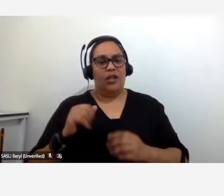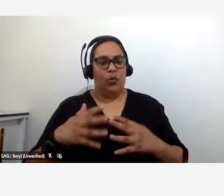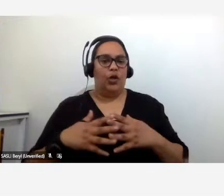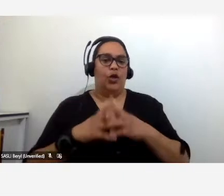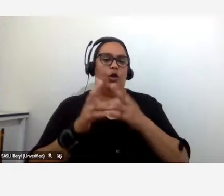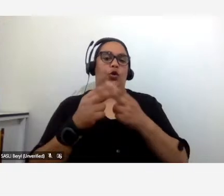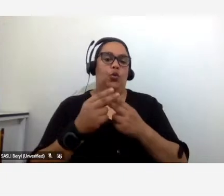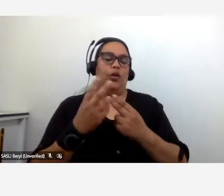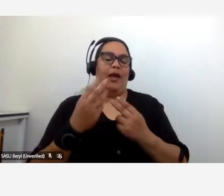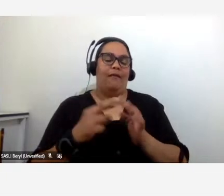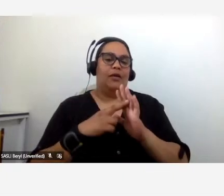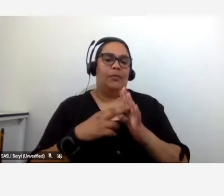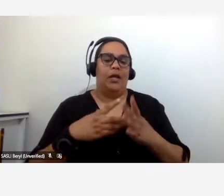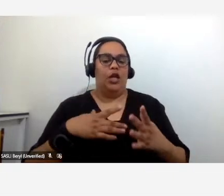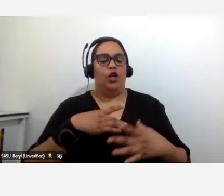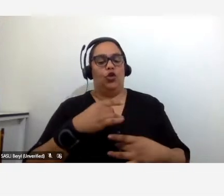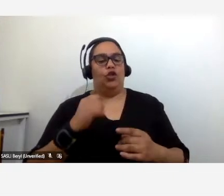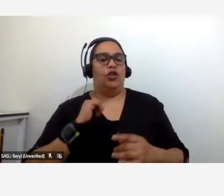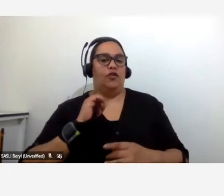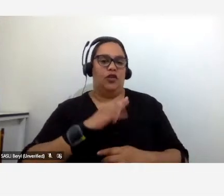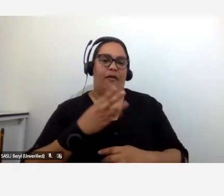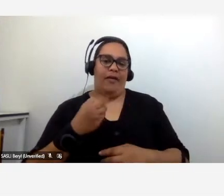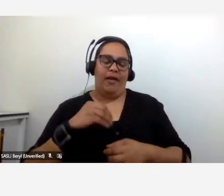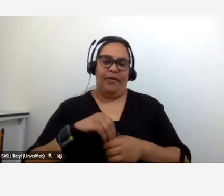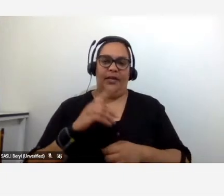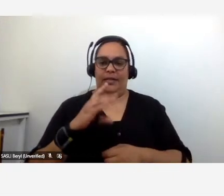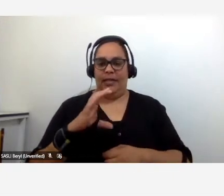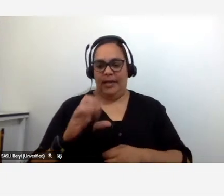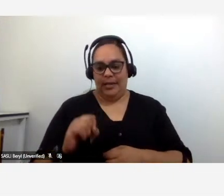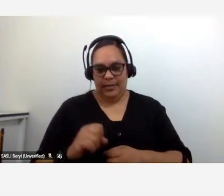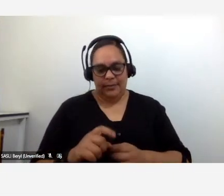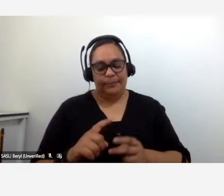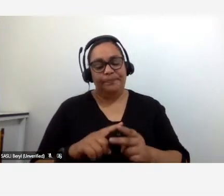union representing the interests of the staff in TICAS.